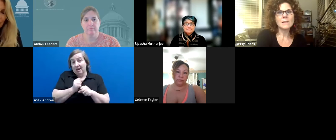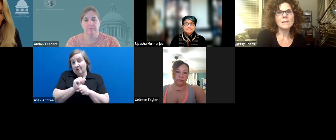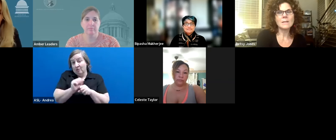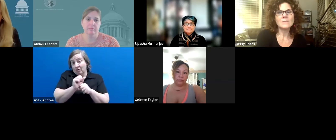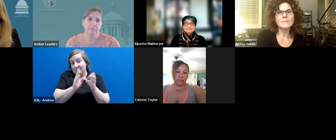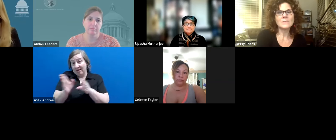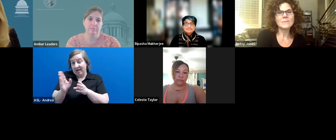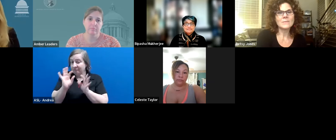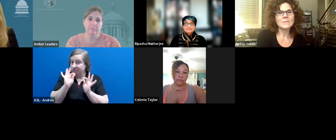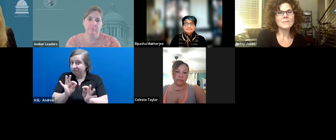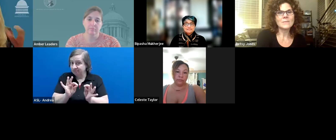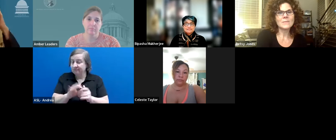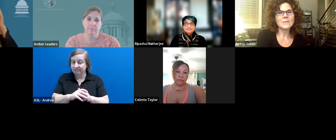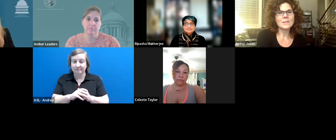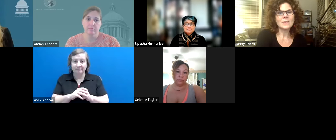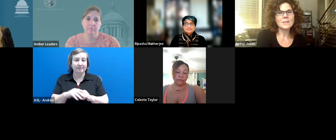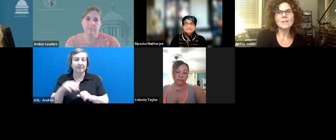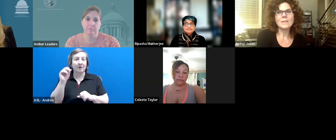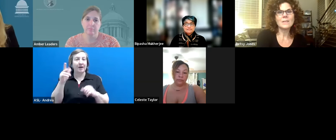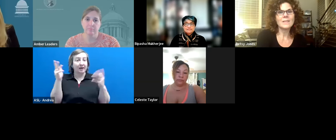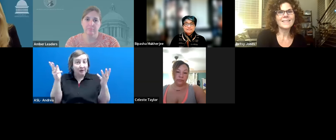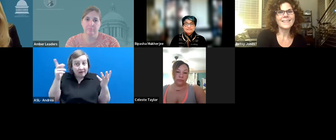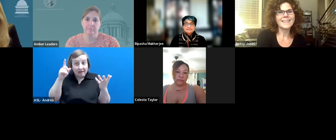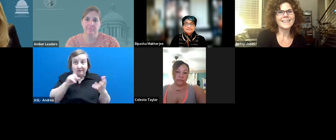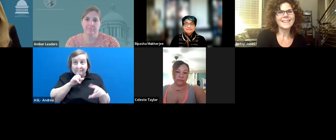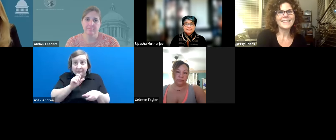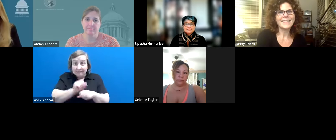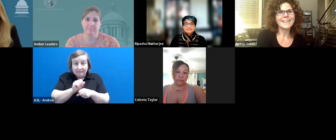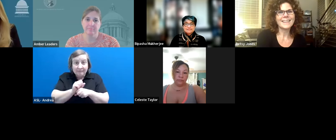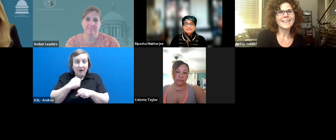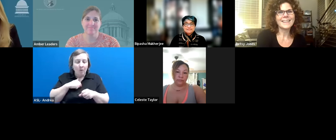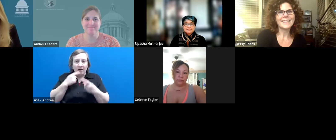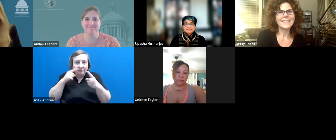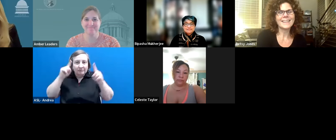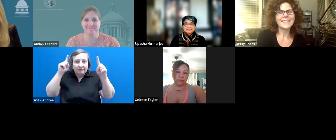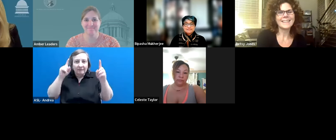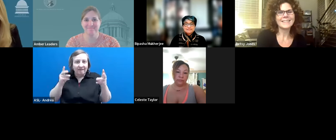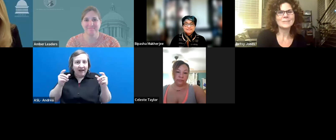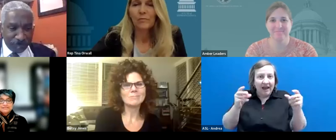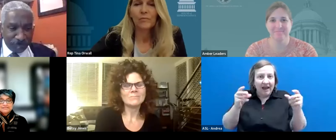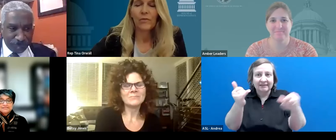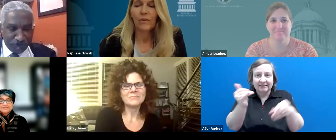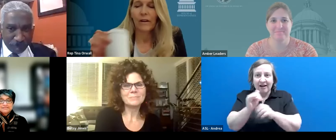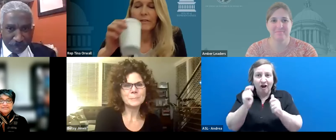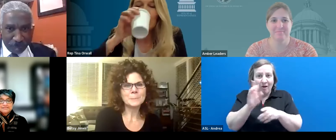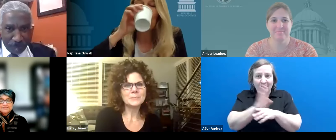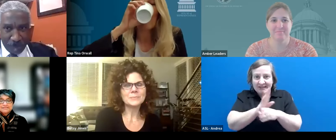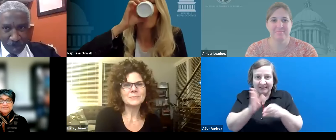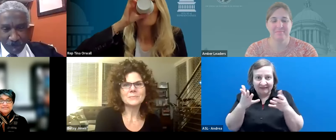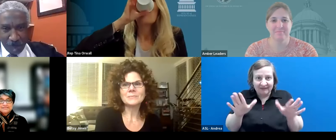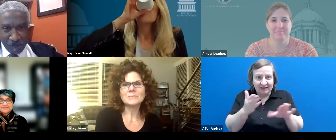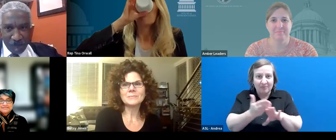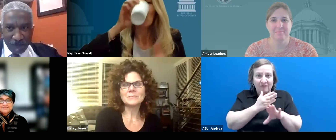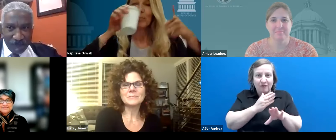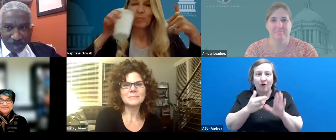one. All right, well, believe it or not, we were super efficient tonight and we were able to get all of our business done before Representative